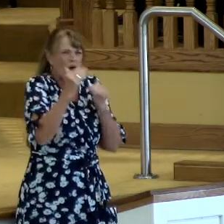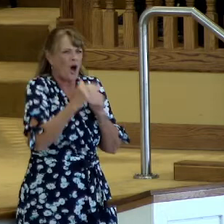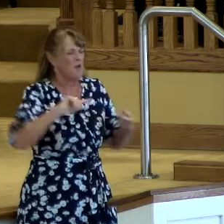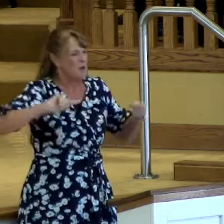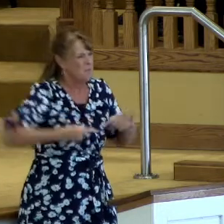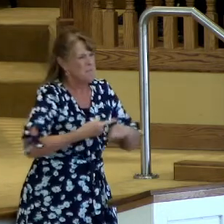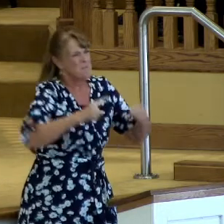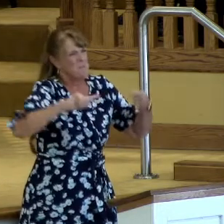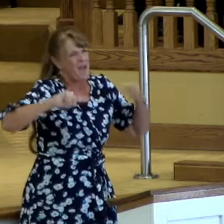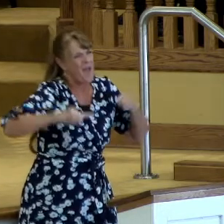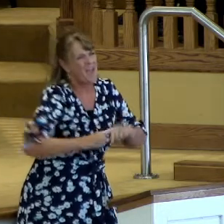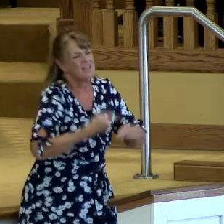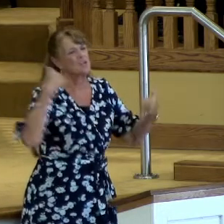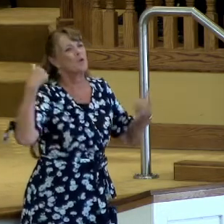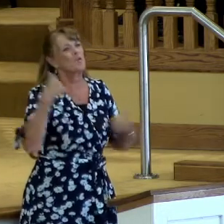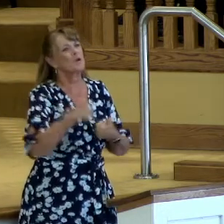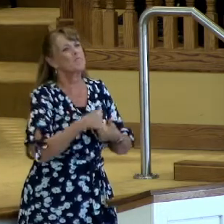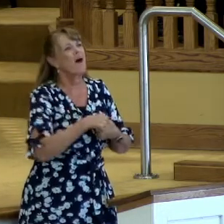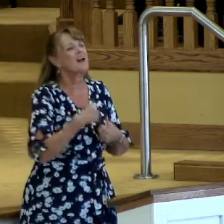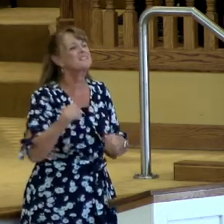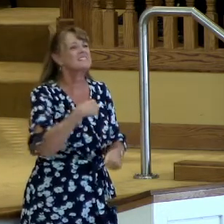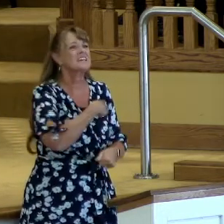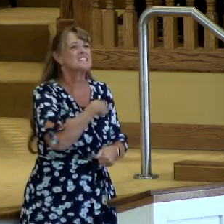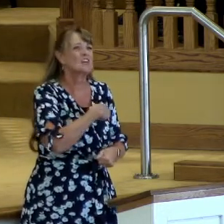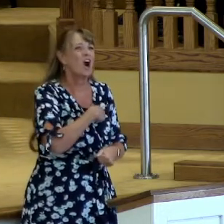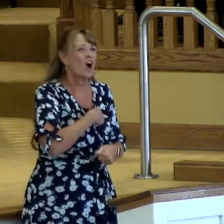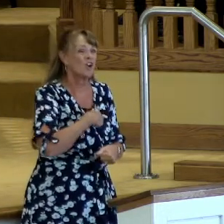pain reminds this heart that